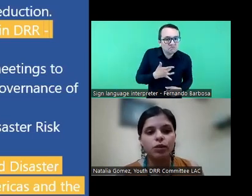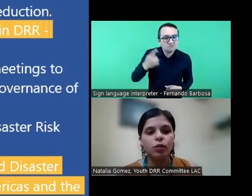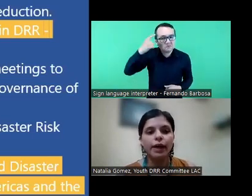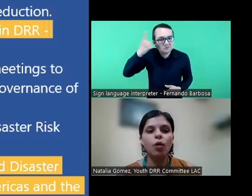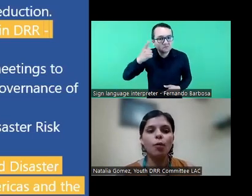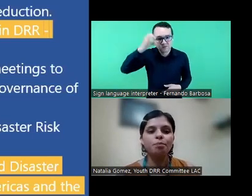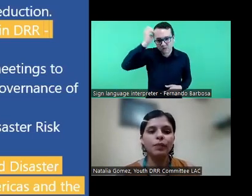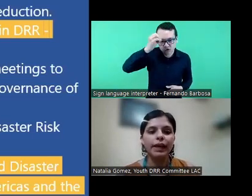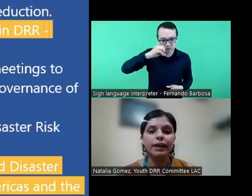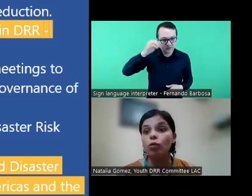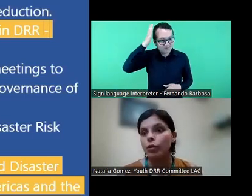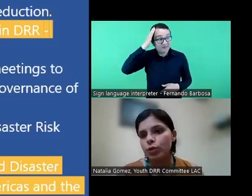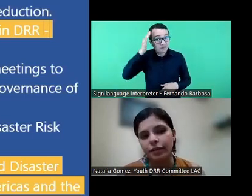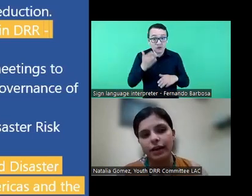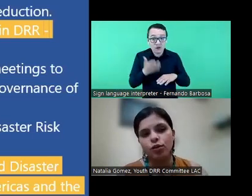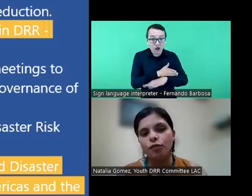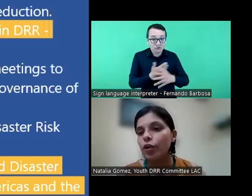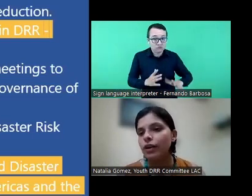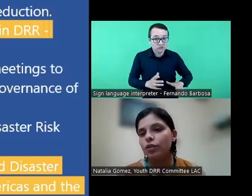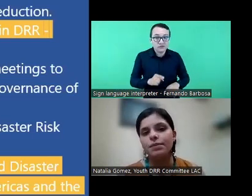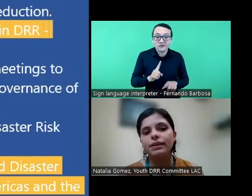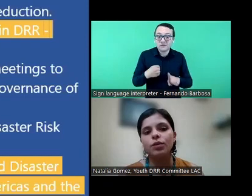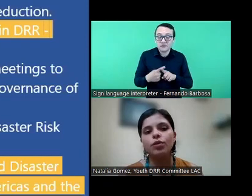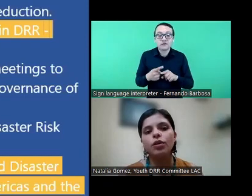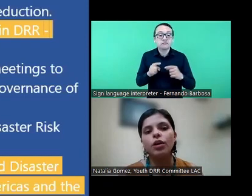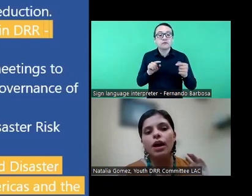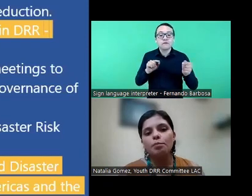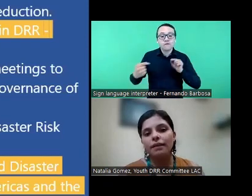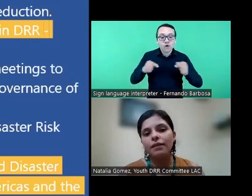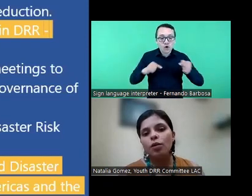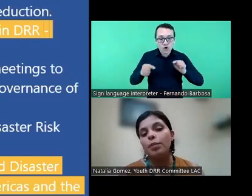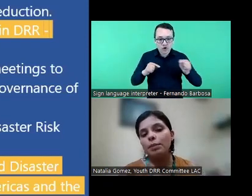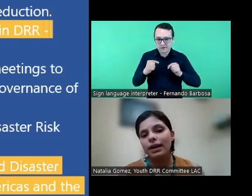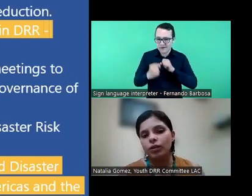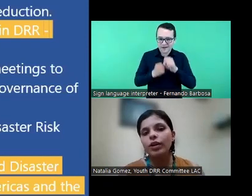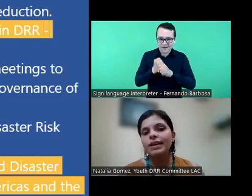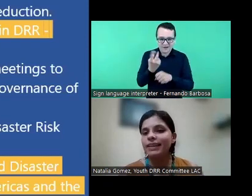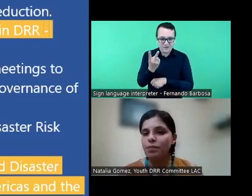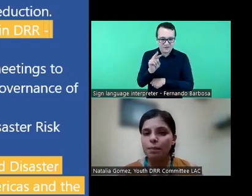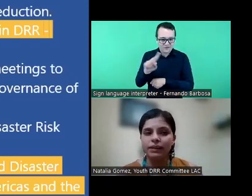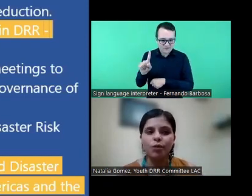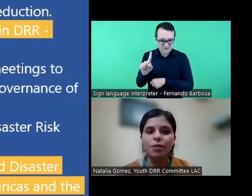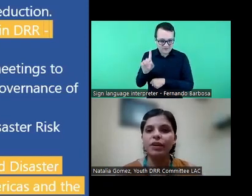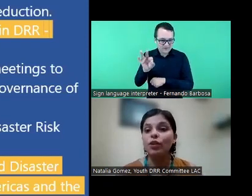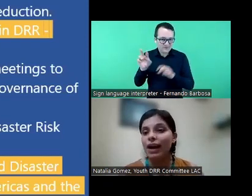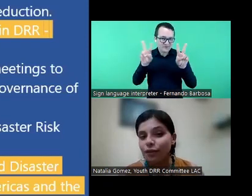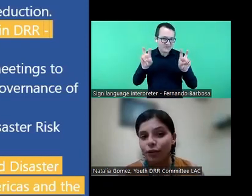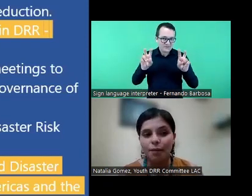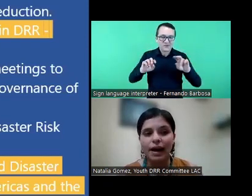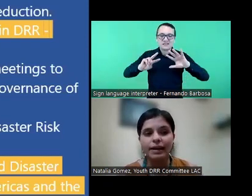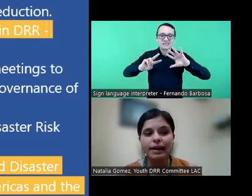Indeed, it was some of the results that we saw. And then we had a forum in 2021 prior